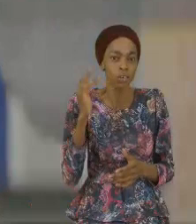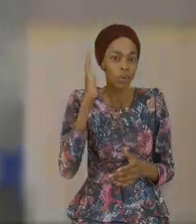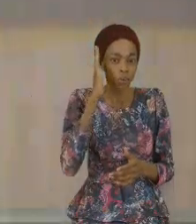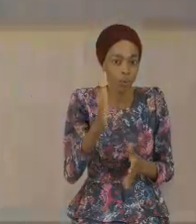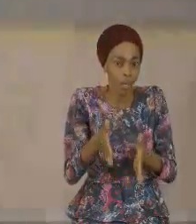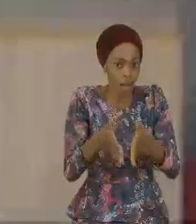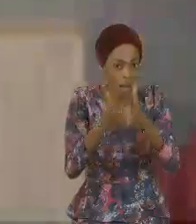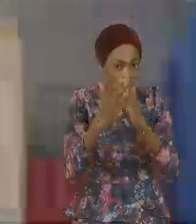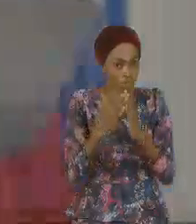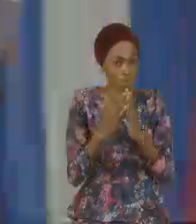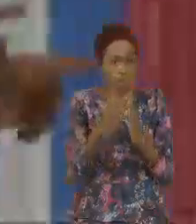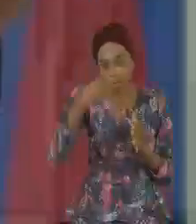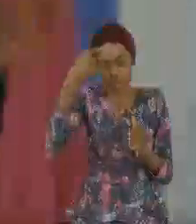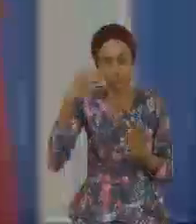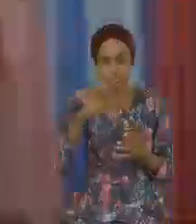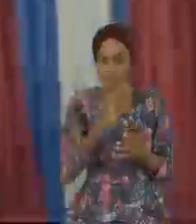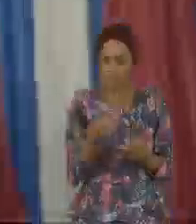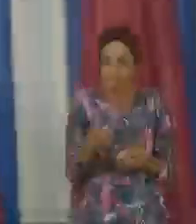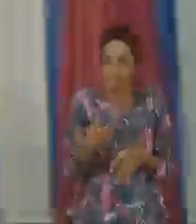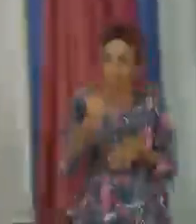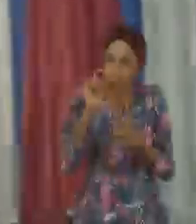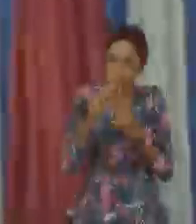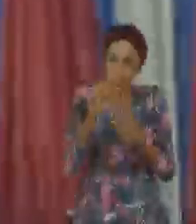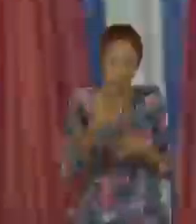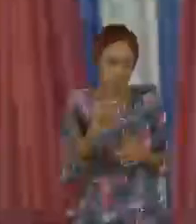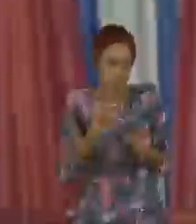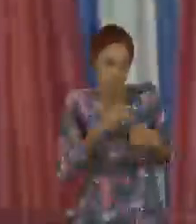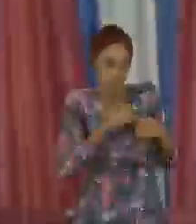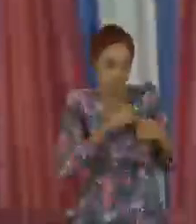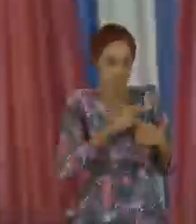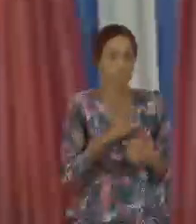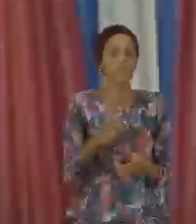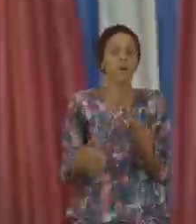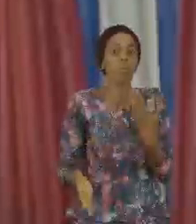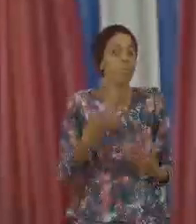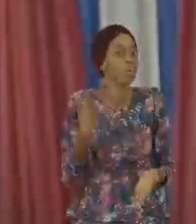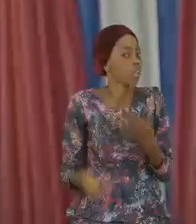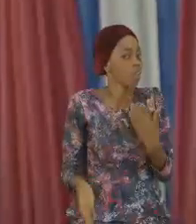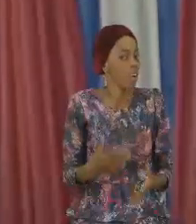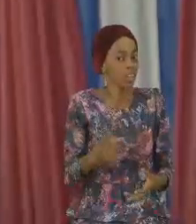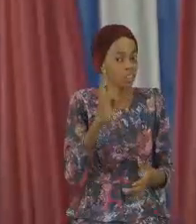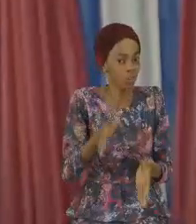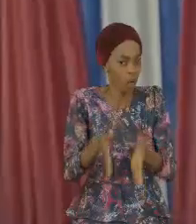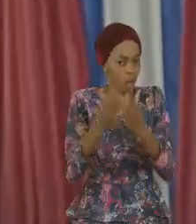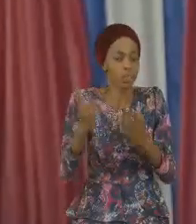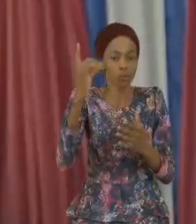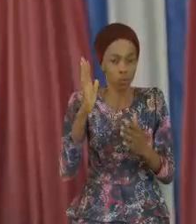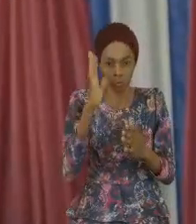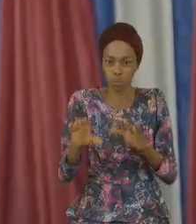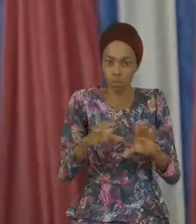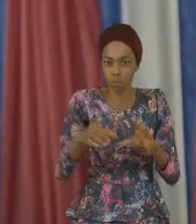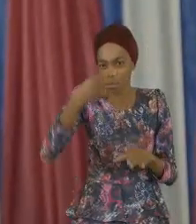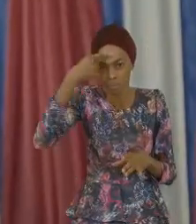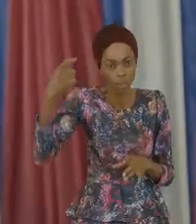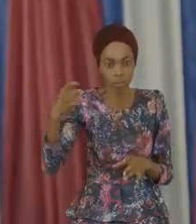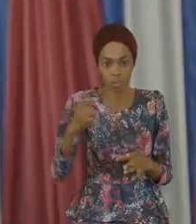on the field of duty. Whatsoever he asks, the Lord will do. Why? Because he was strong.